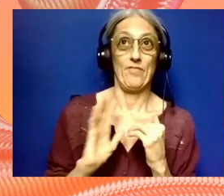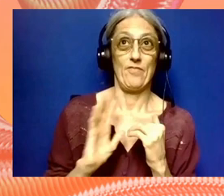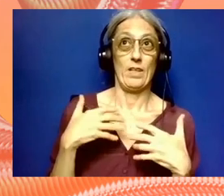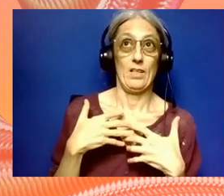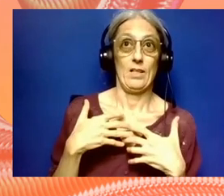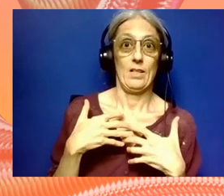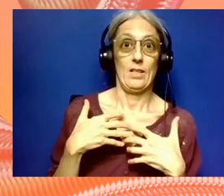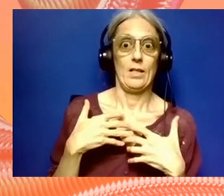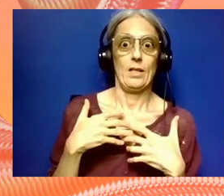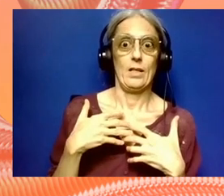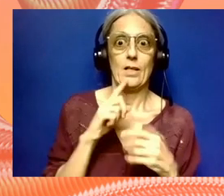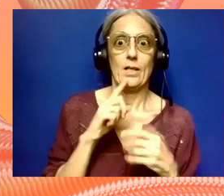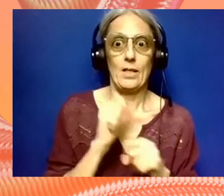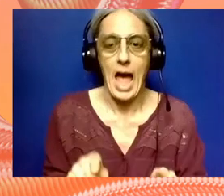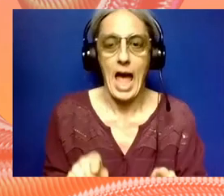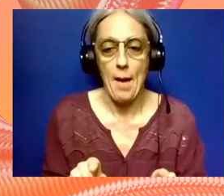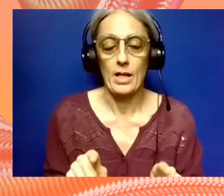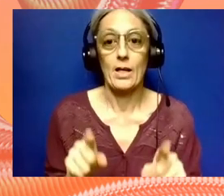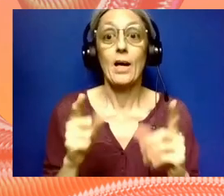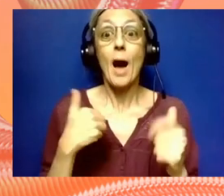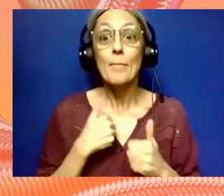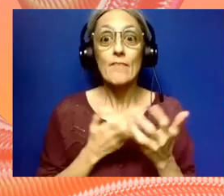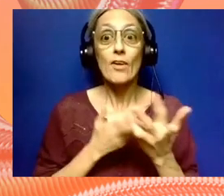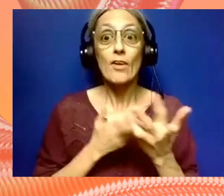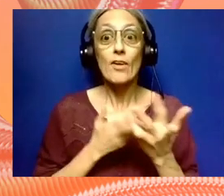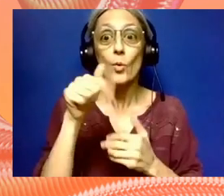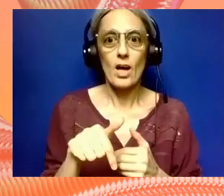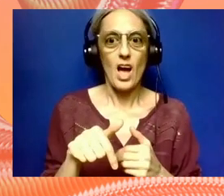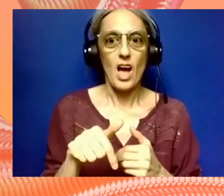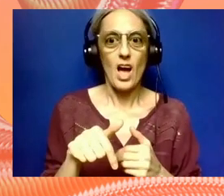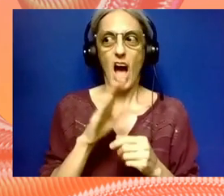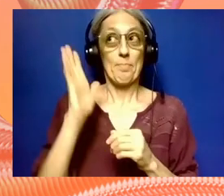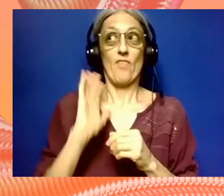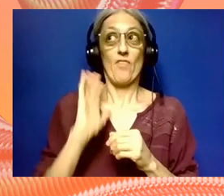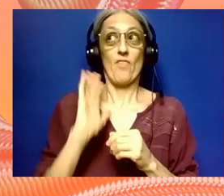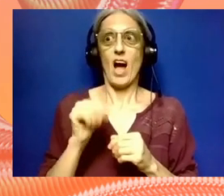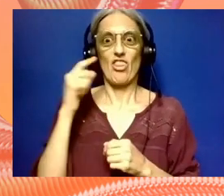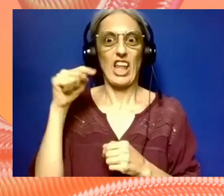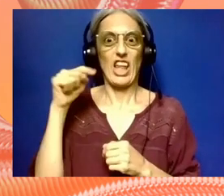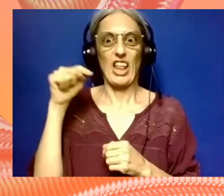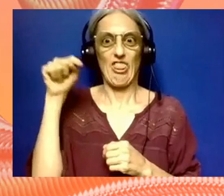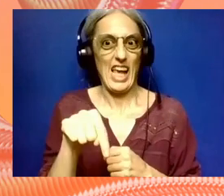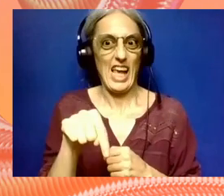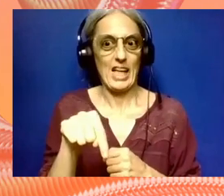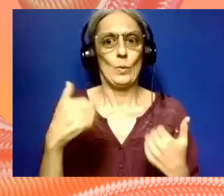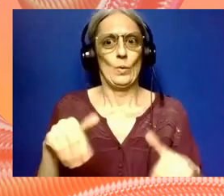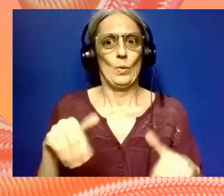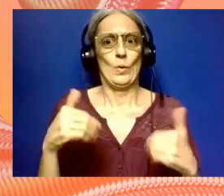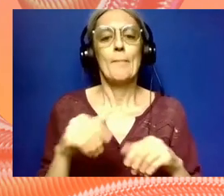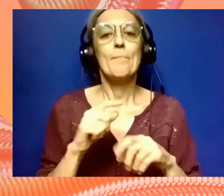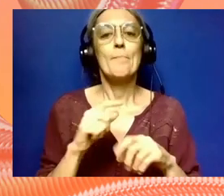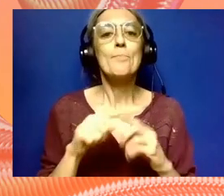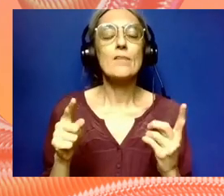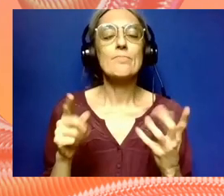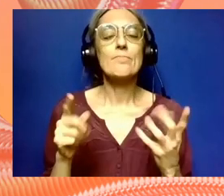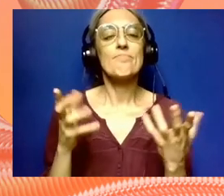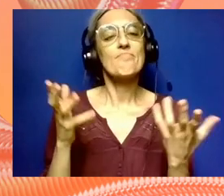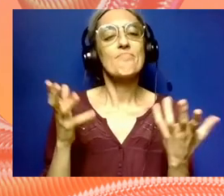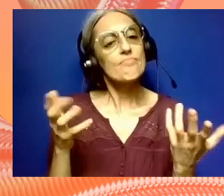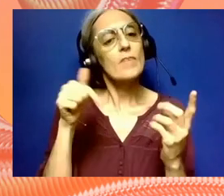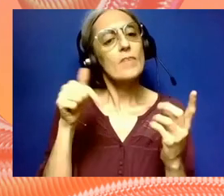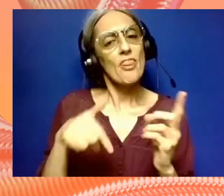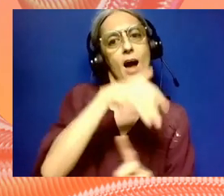this. Yeah. But then to see it in its context is also in a way, and I know you both will understand this, but it's